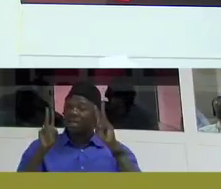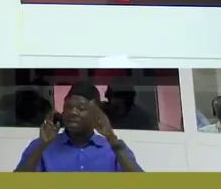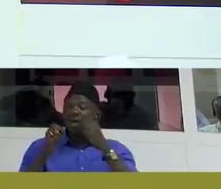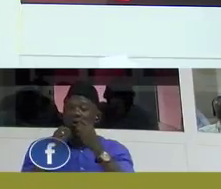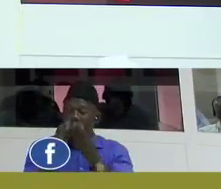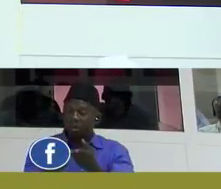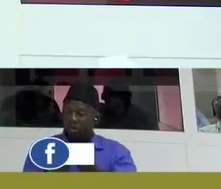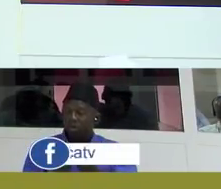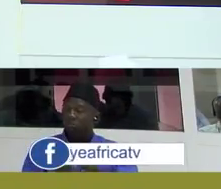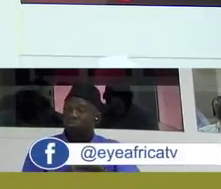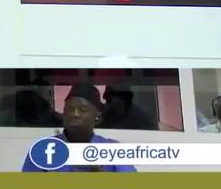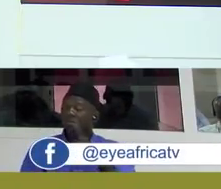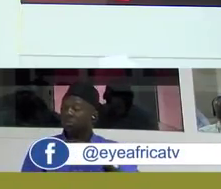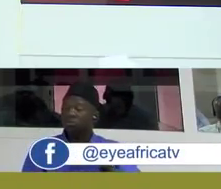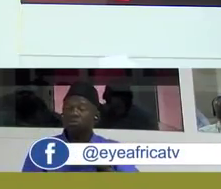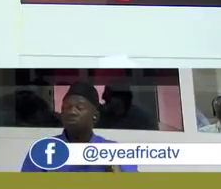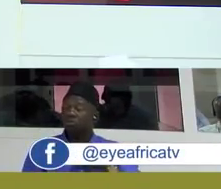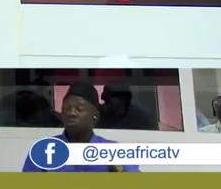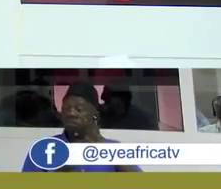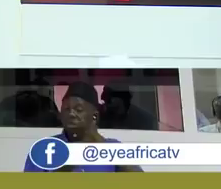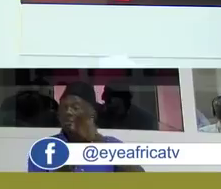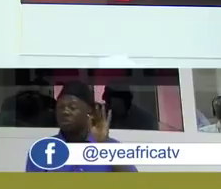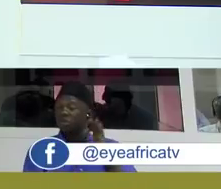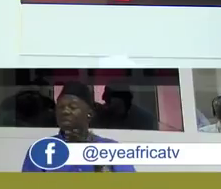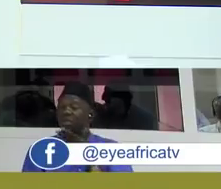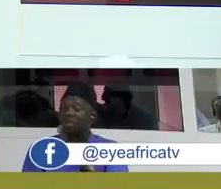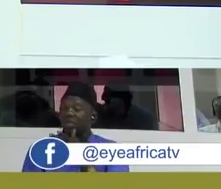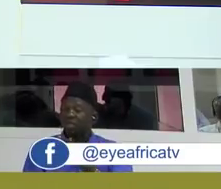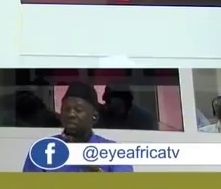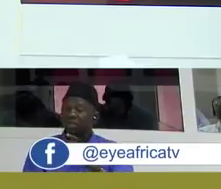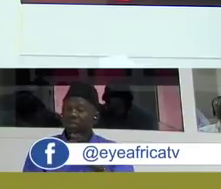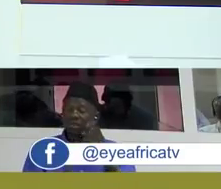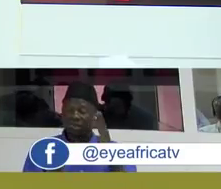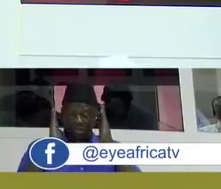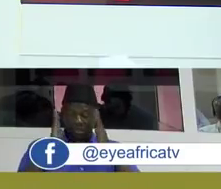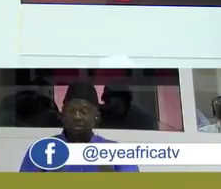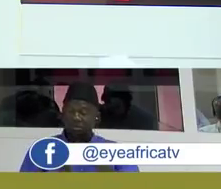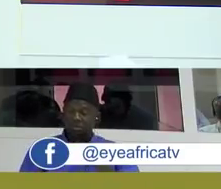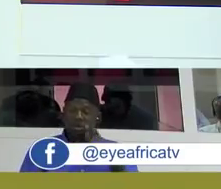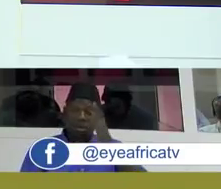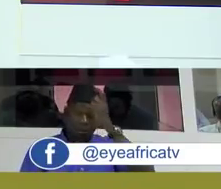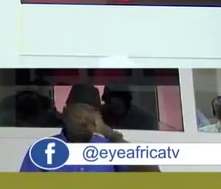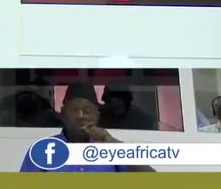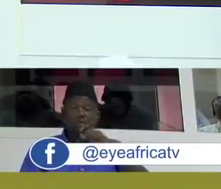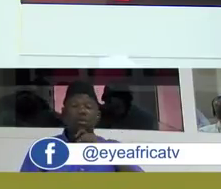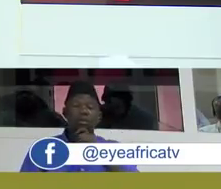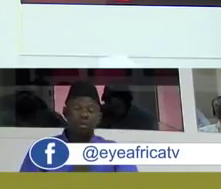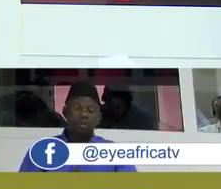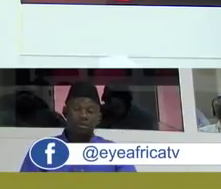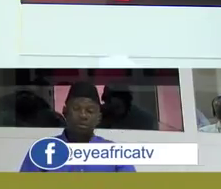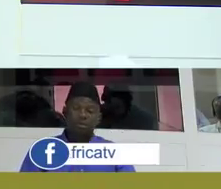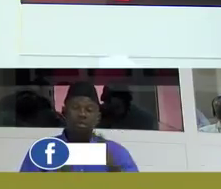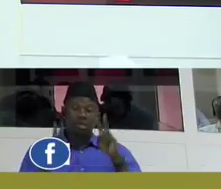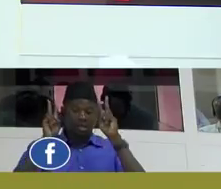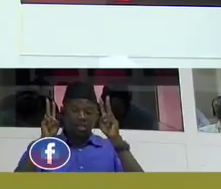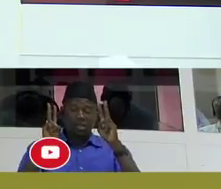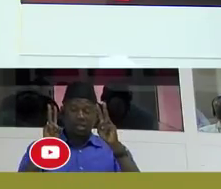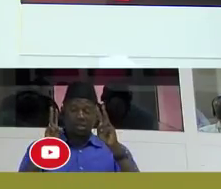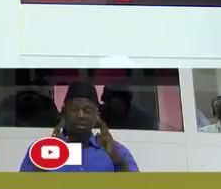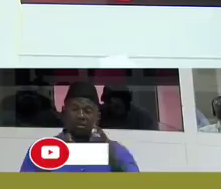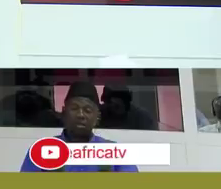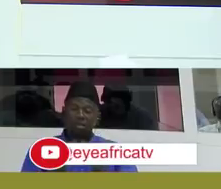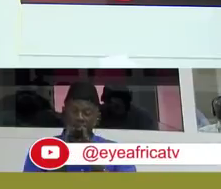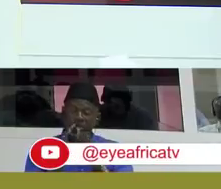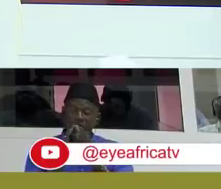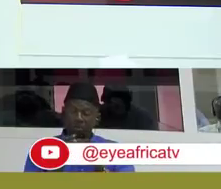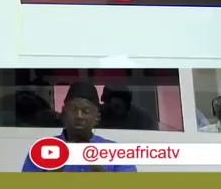any Islamic policeman. Yahya Jammeh further emphasized the need for tolerance